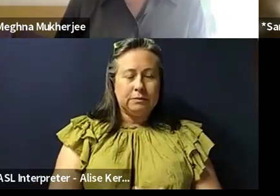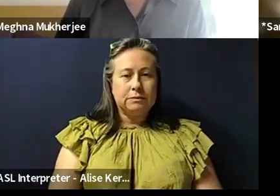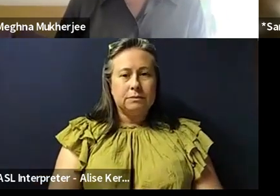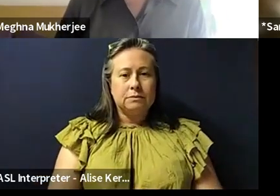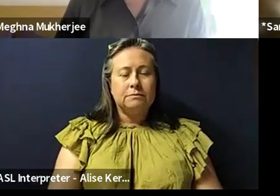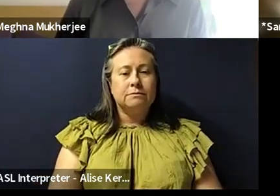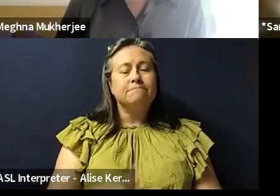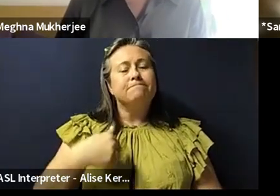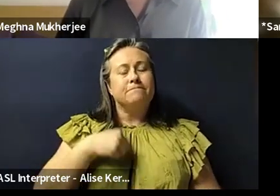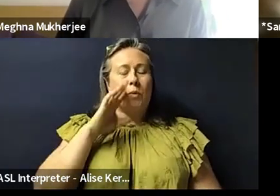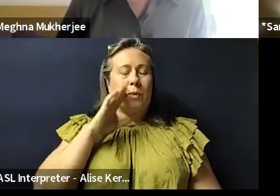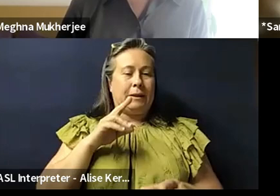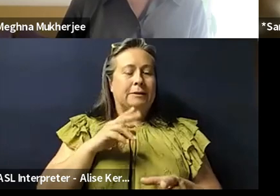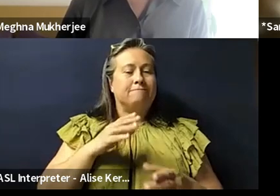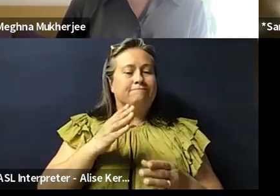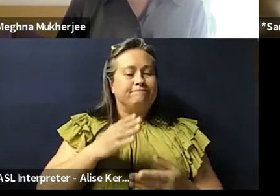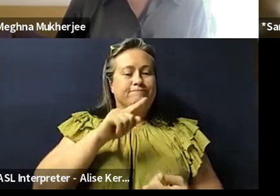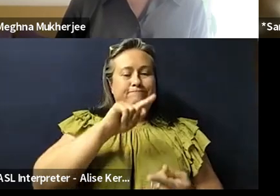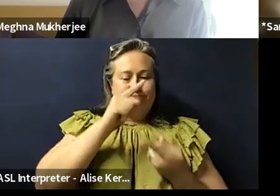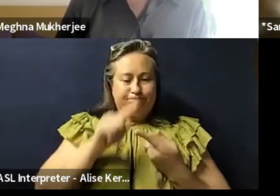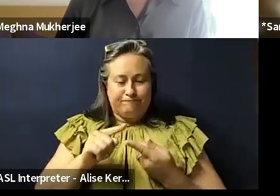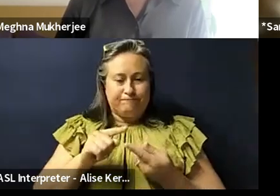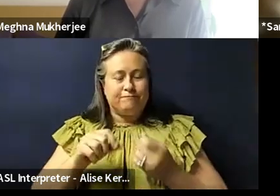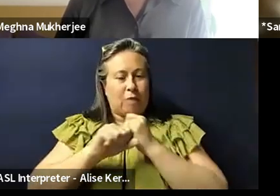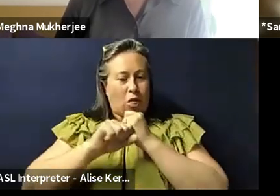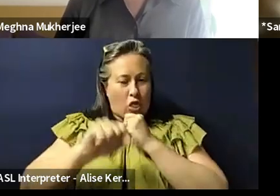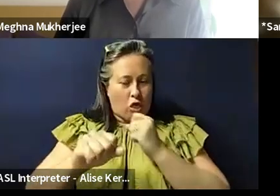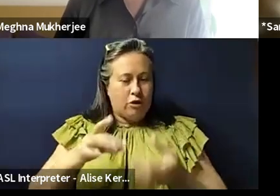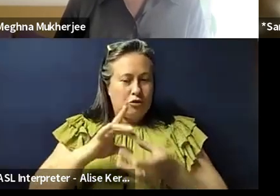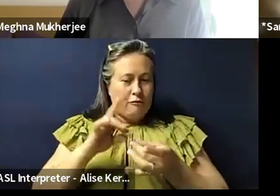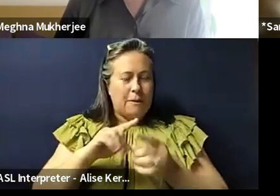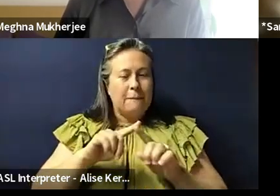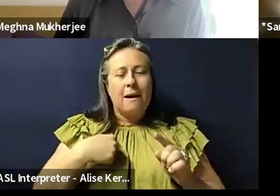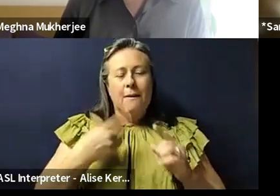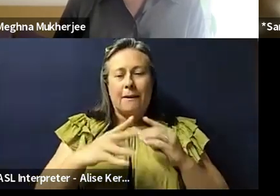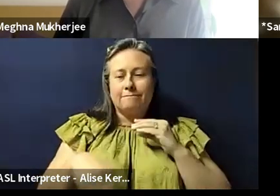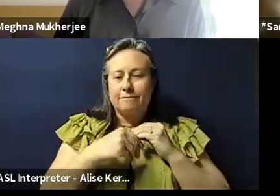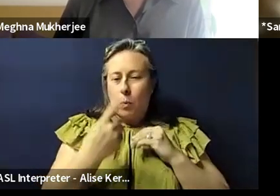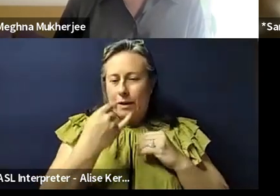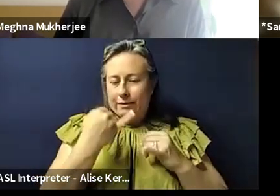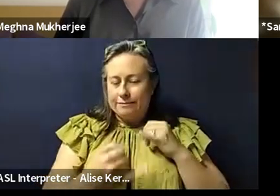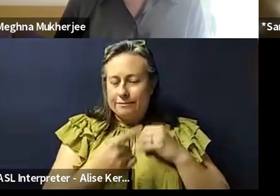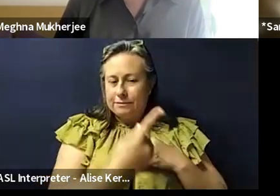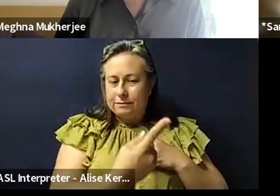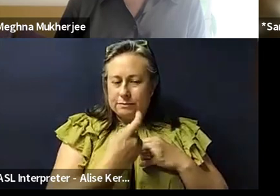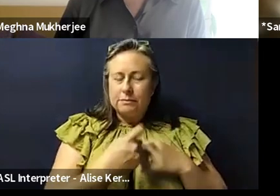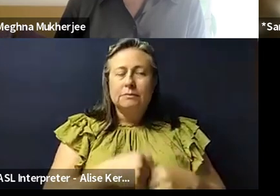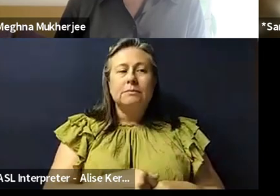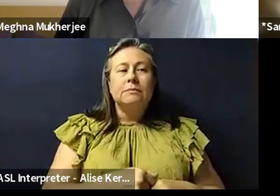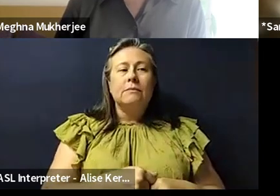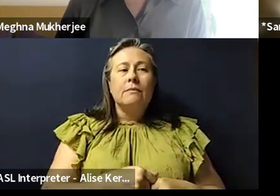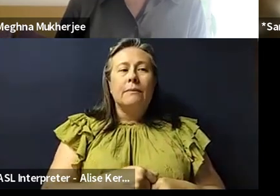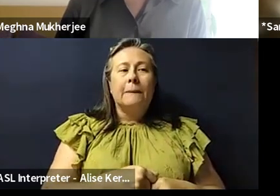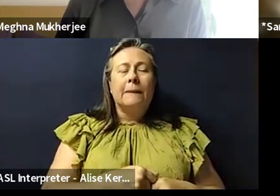I'm going to get off my soapbox because I want to get on to one last question. I think that the most important, I think that, you know,